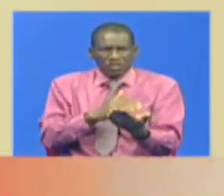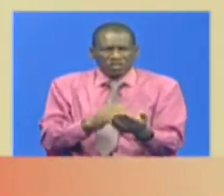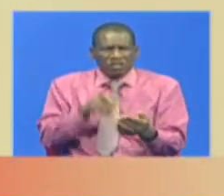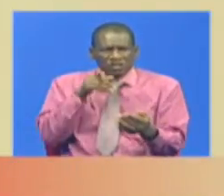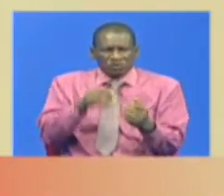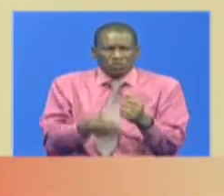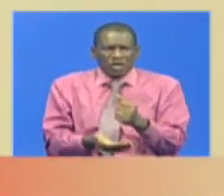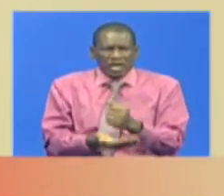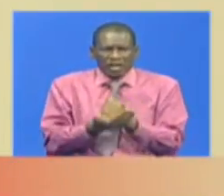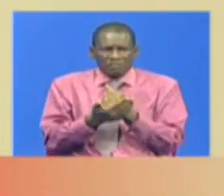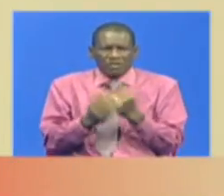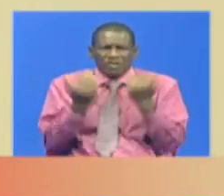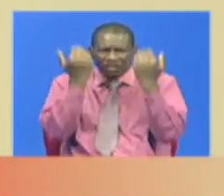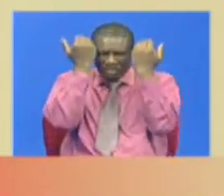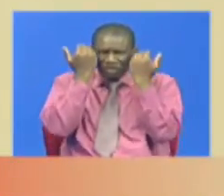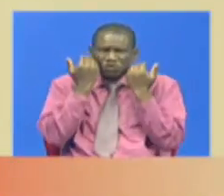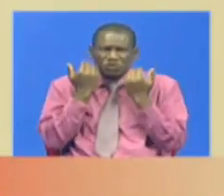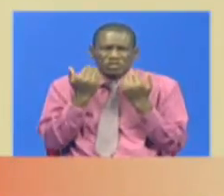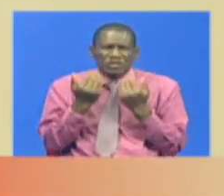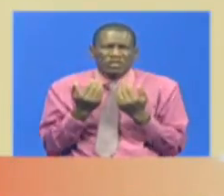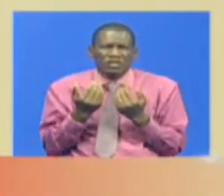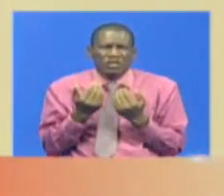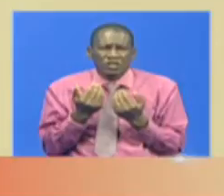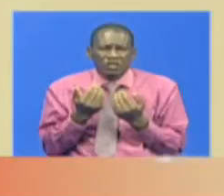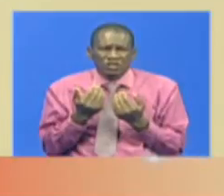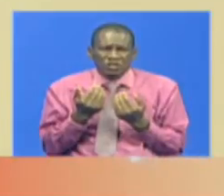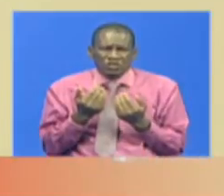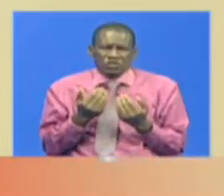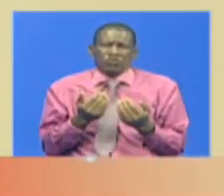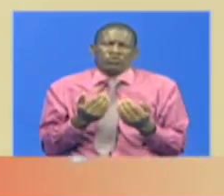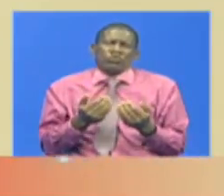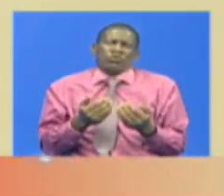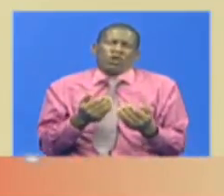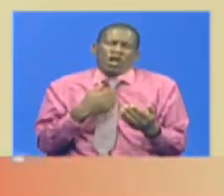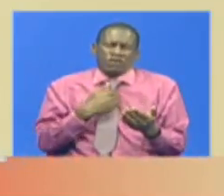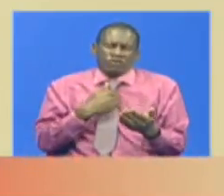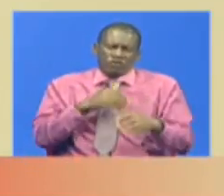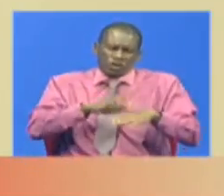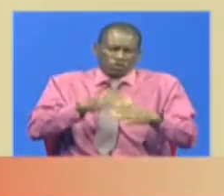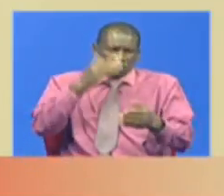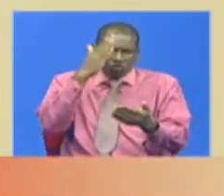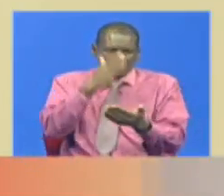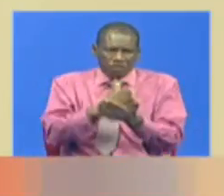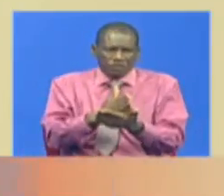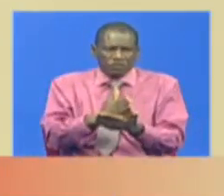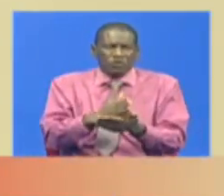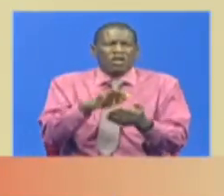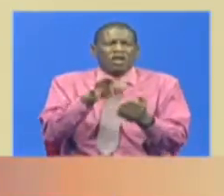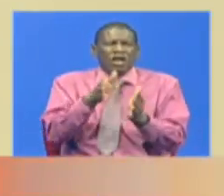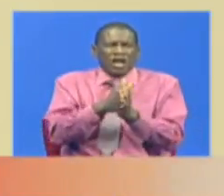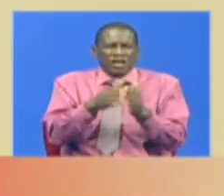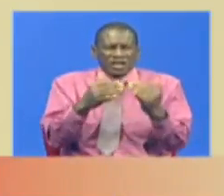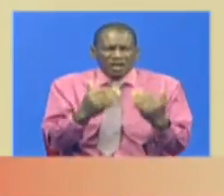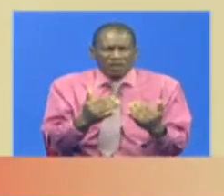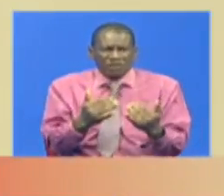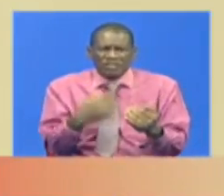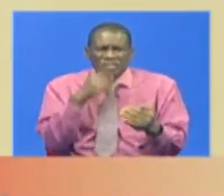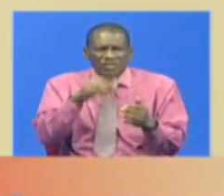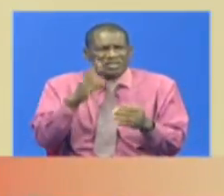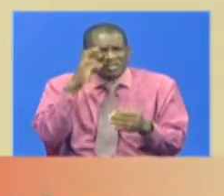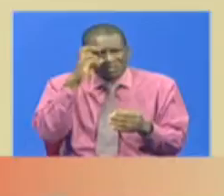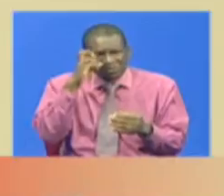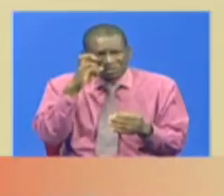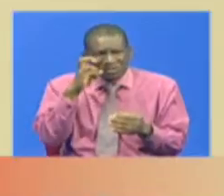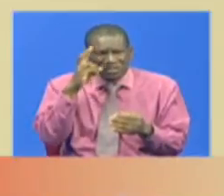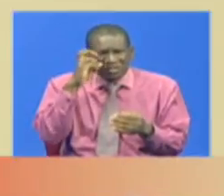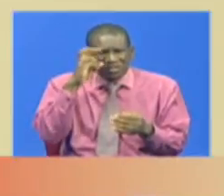at a considerable finding. However, it finds that considering the accused persons are faced